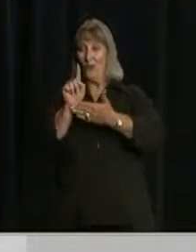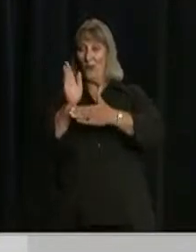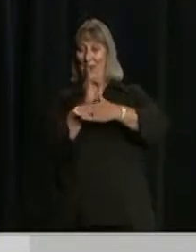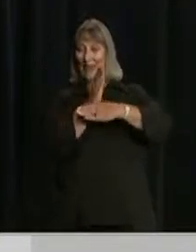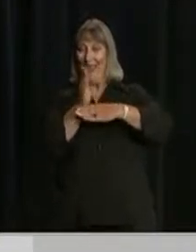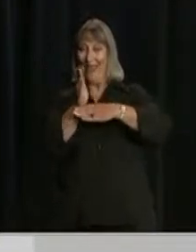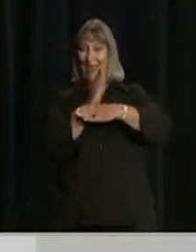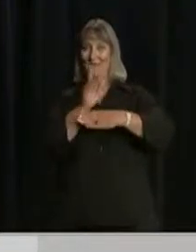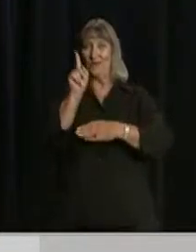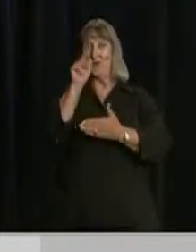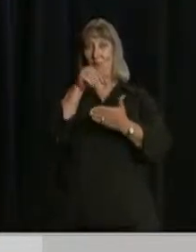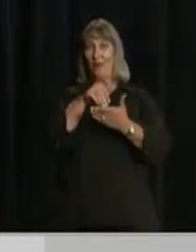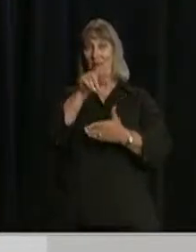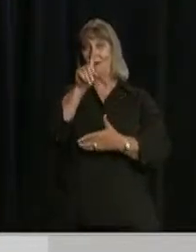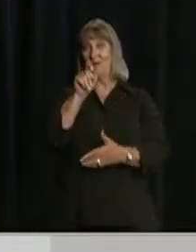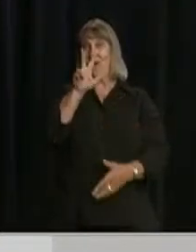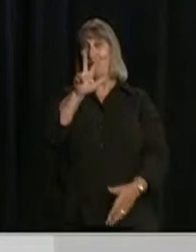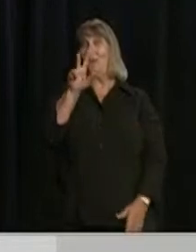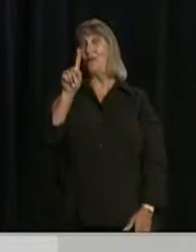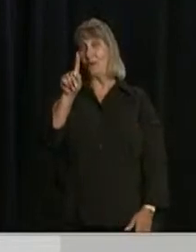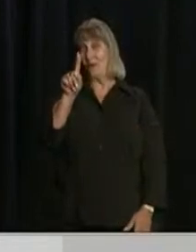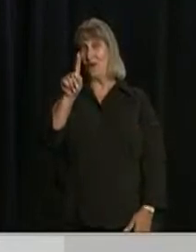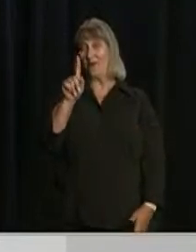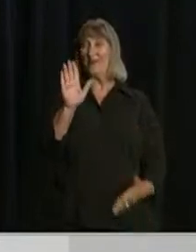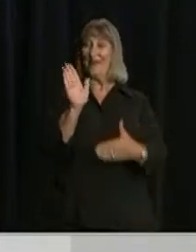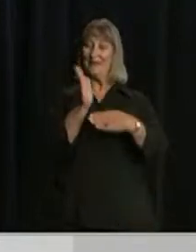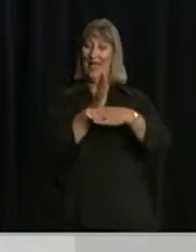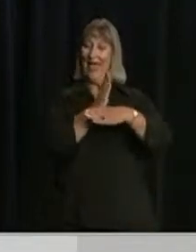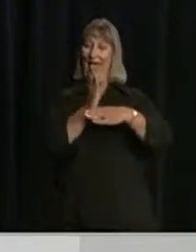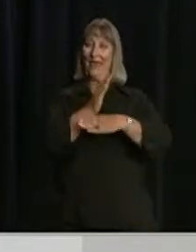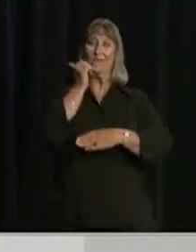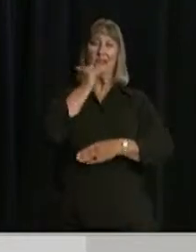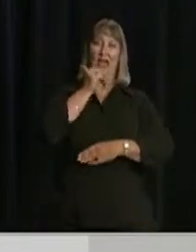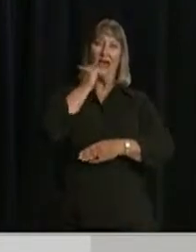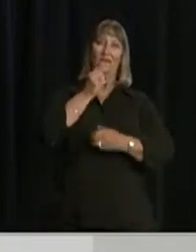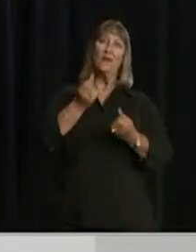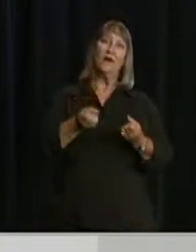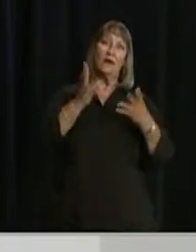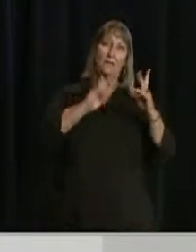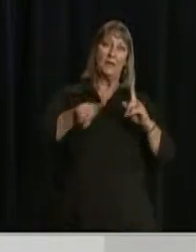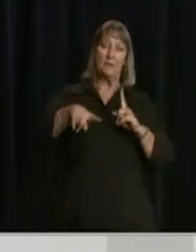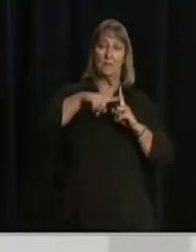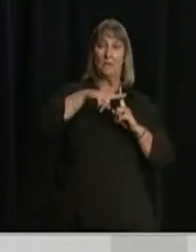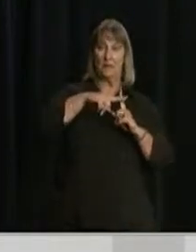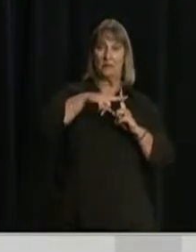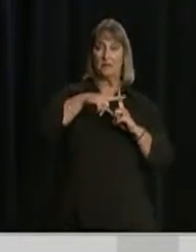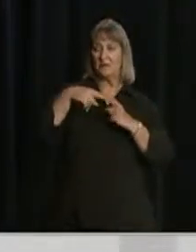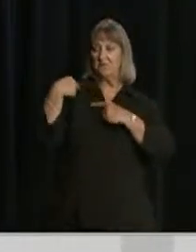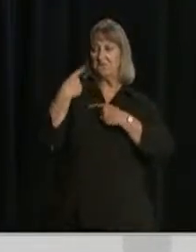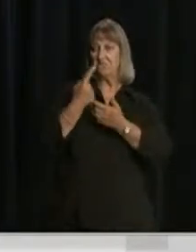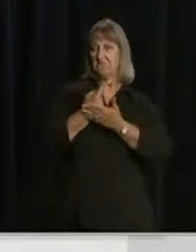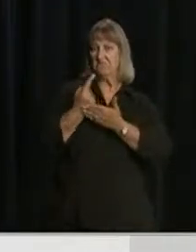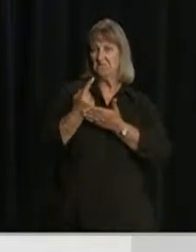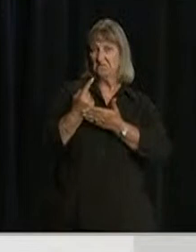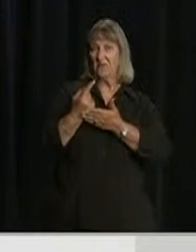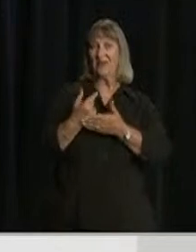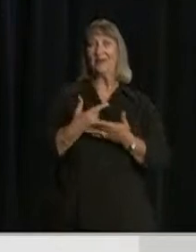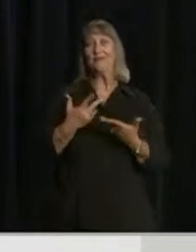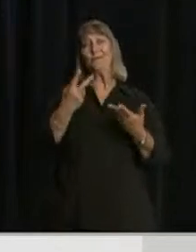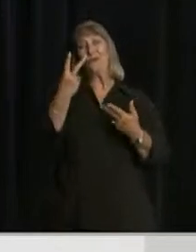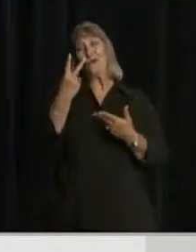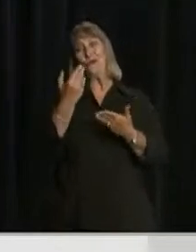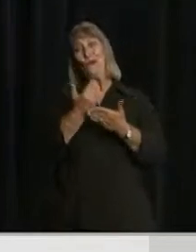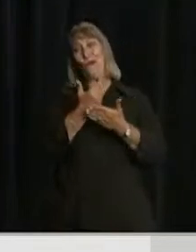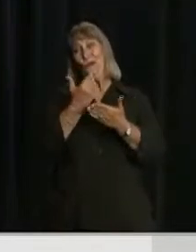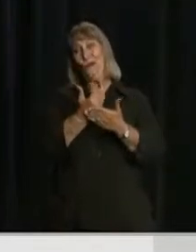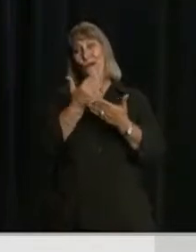now 1,131. That's the average daily rate over the last 7 days. We're reporting, unfortunately, 2 new